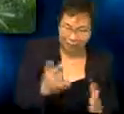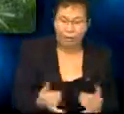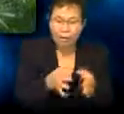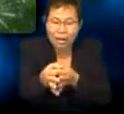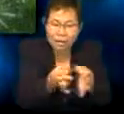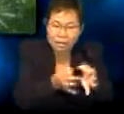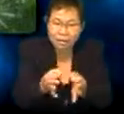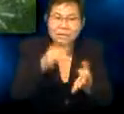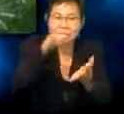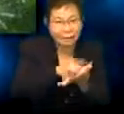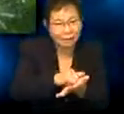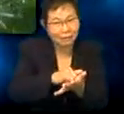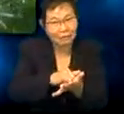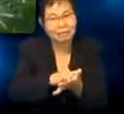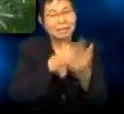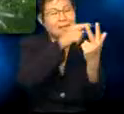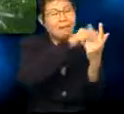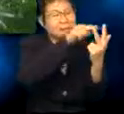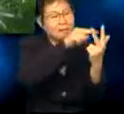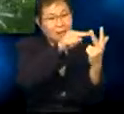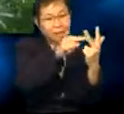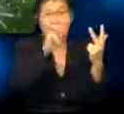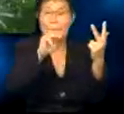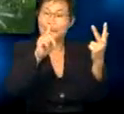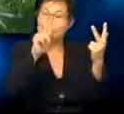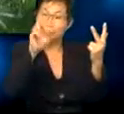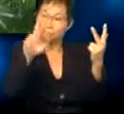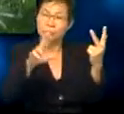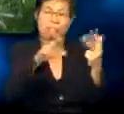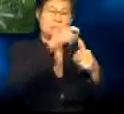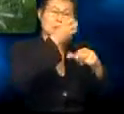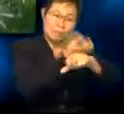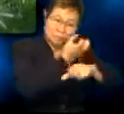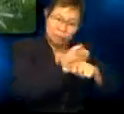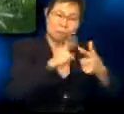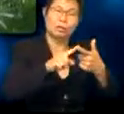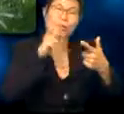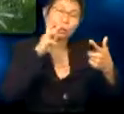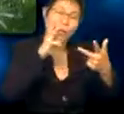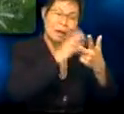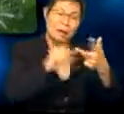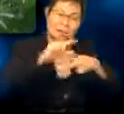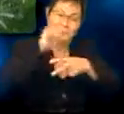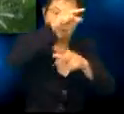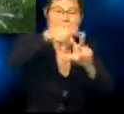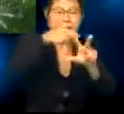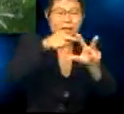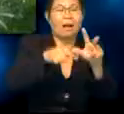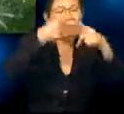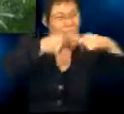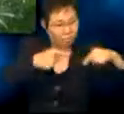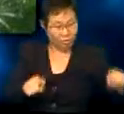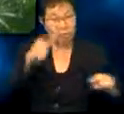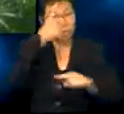Scientists now explain that the three states of matter, solids, liquids, and gases are